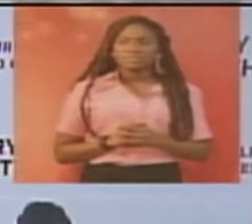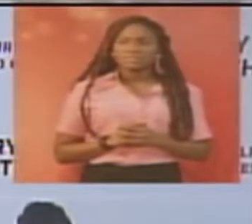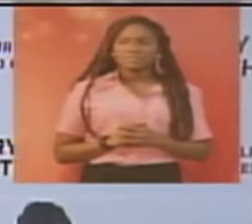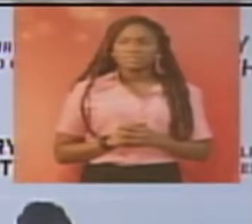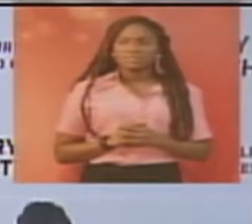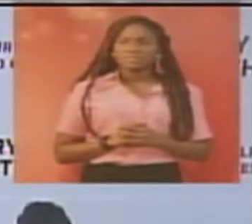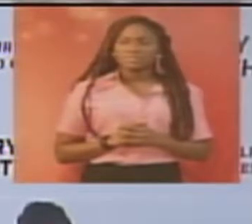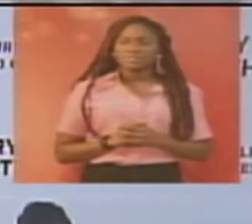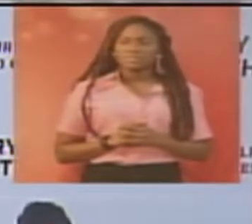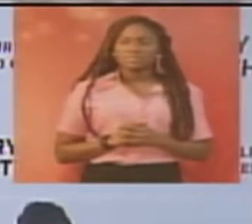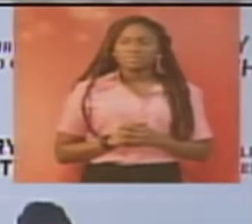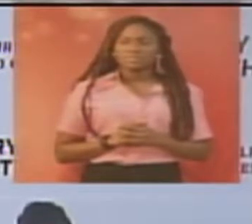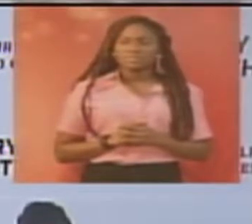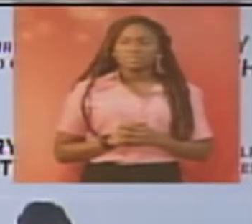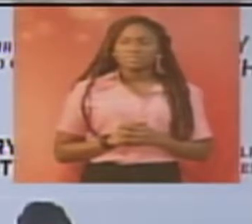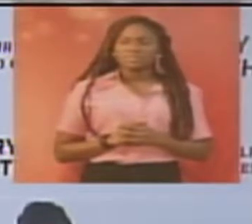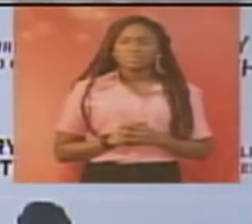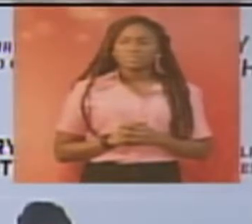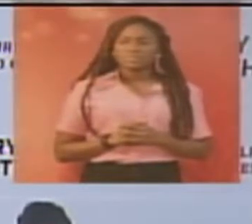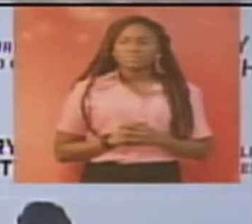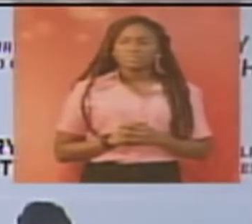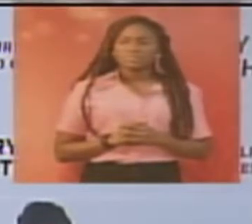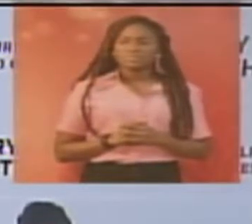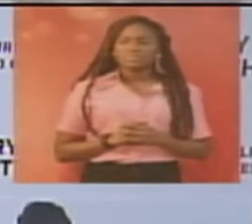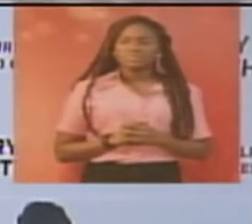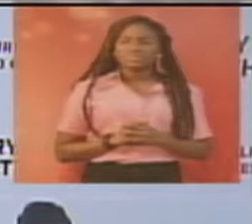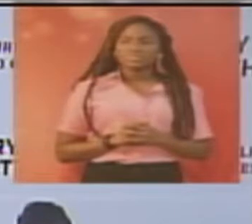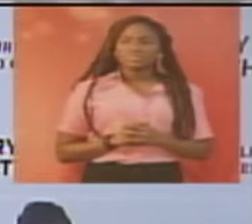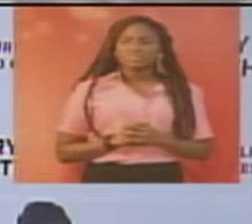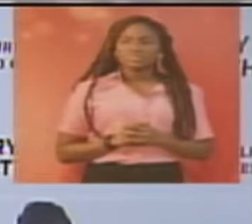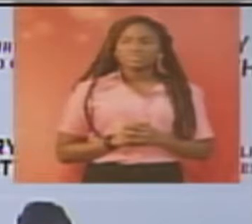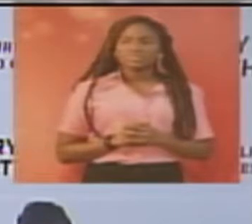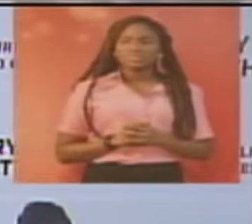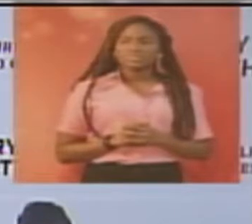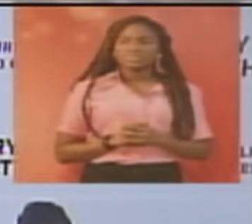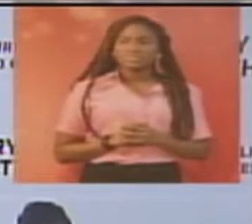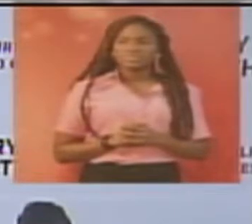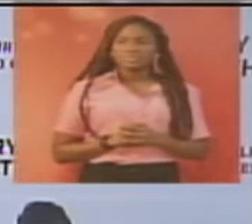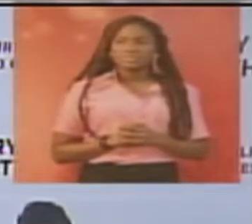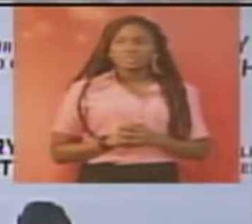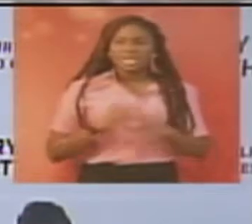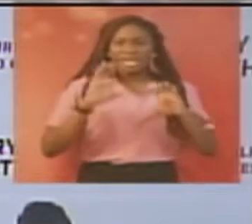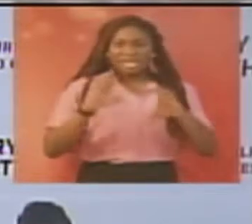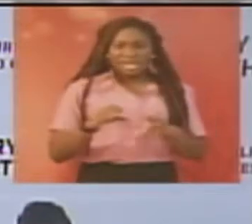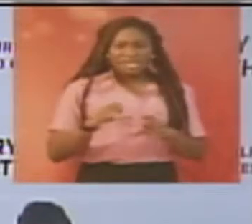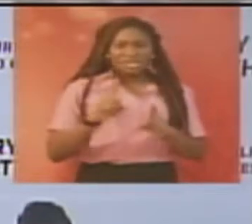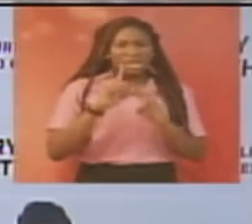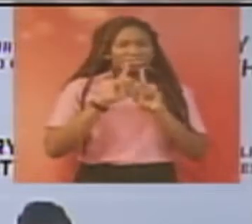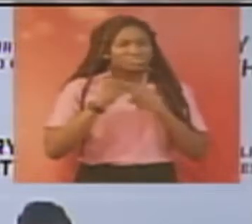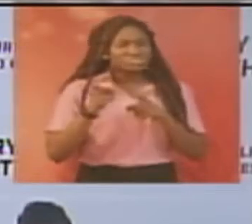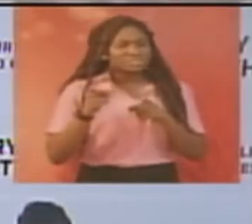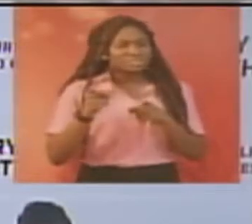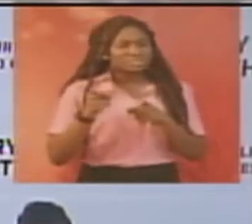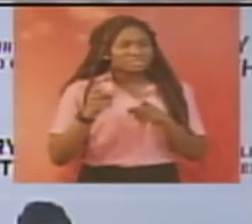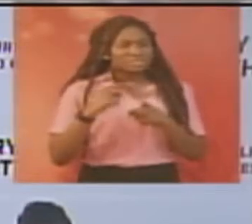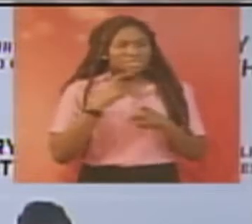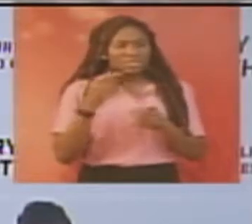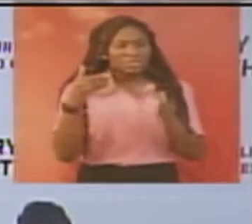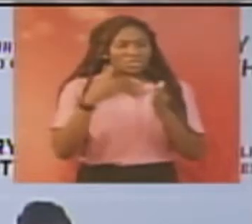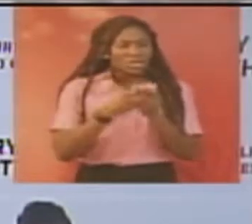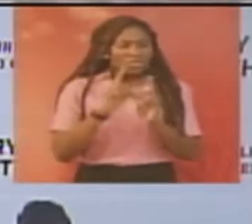Now, Suchan, if you could just repeat your response, please. I don't think the audio was on.